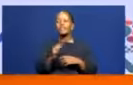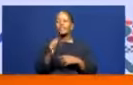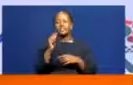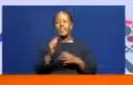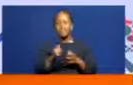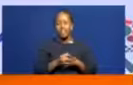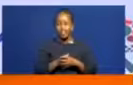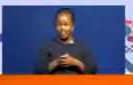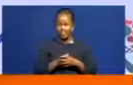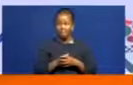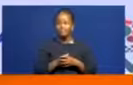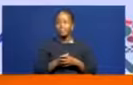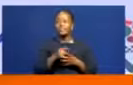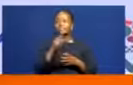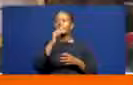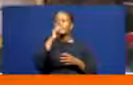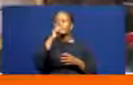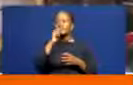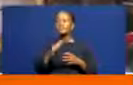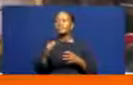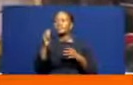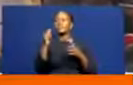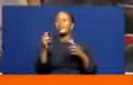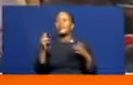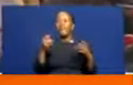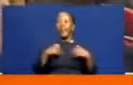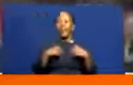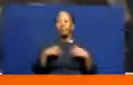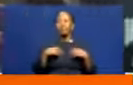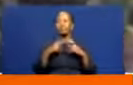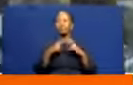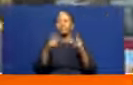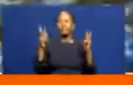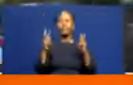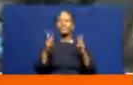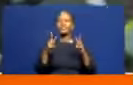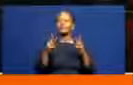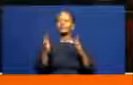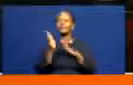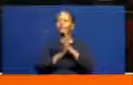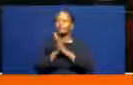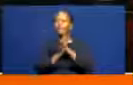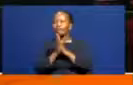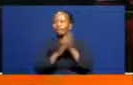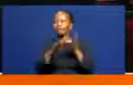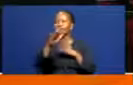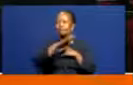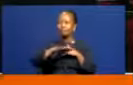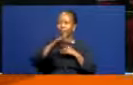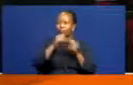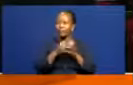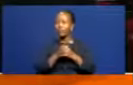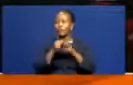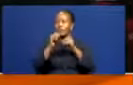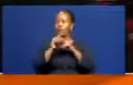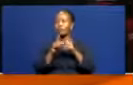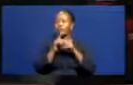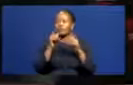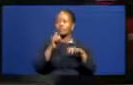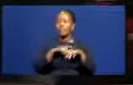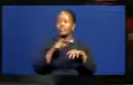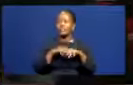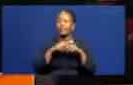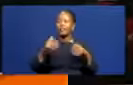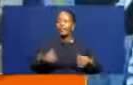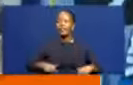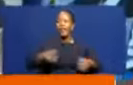Makofi. Tanzania has been very vibrant in this space. And as those young people come to